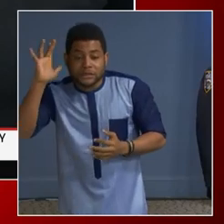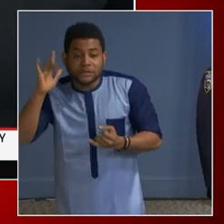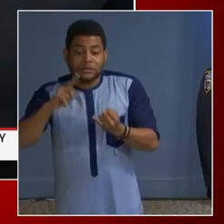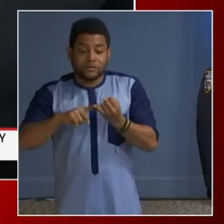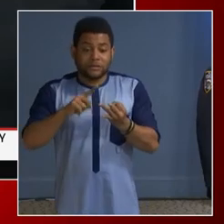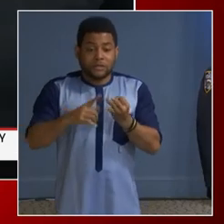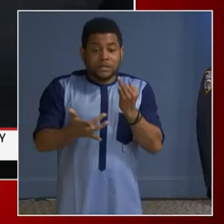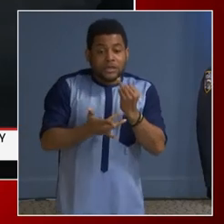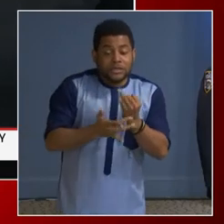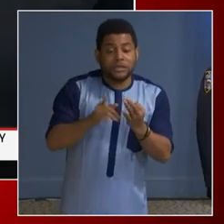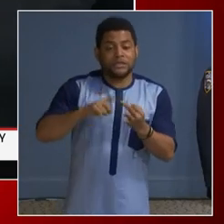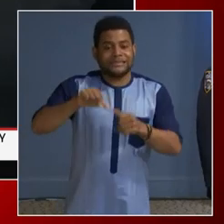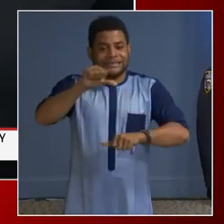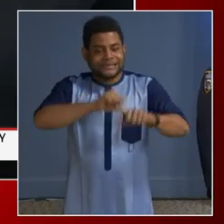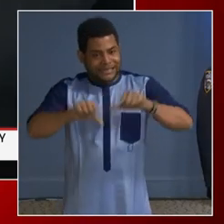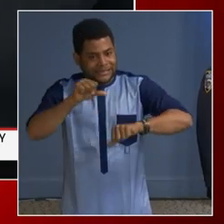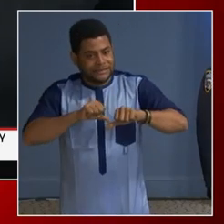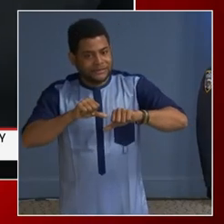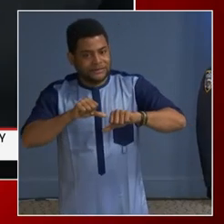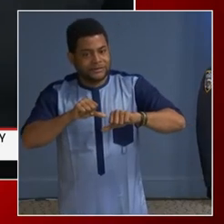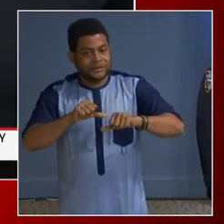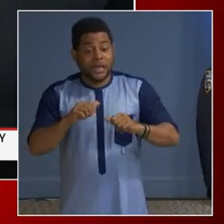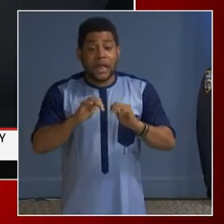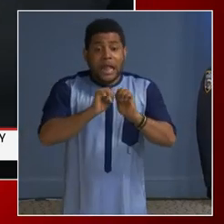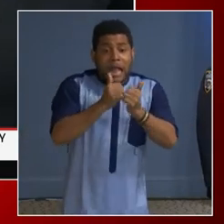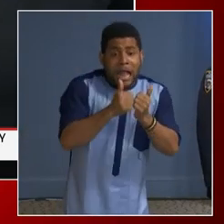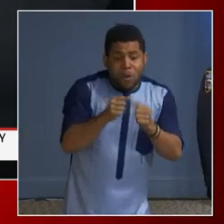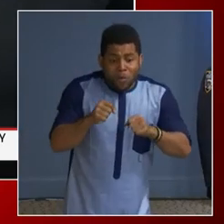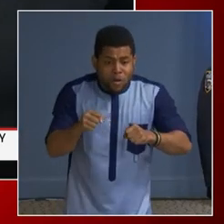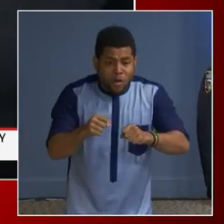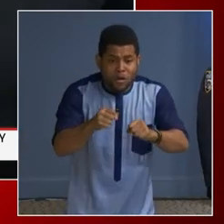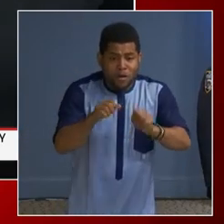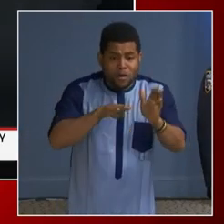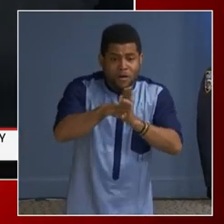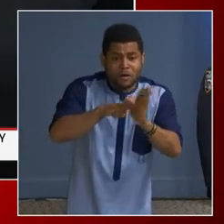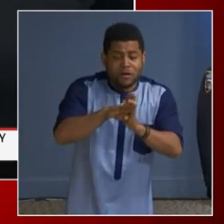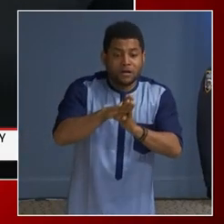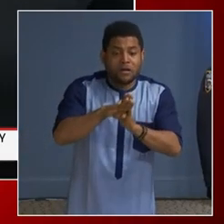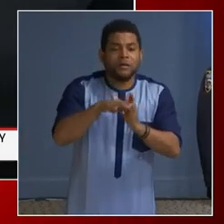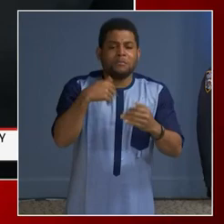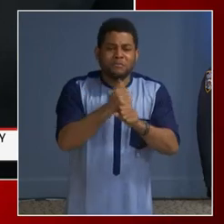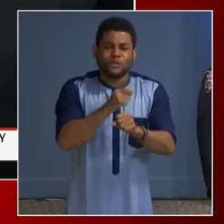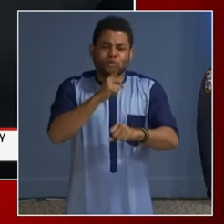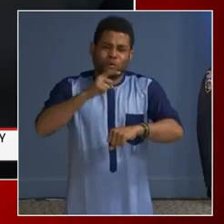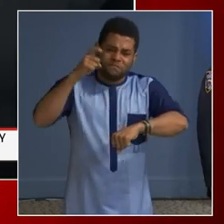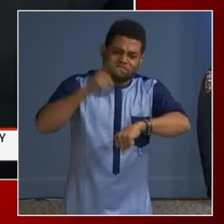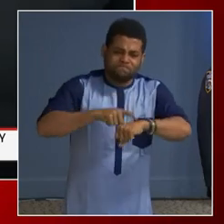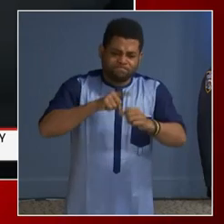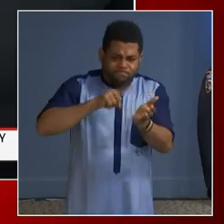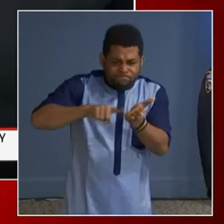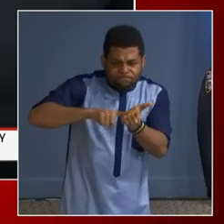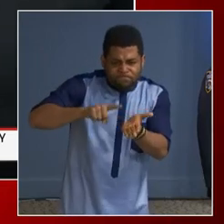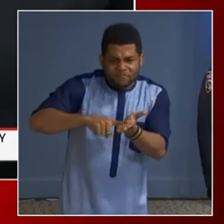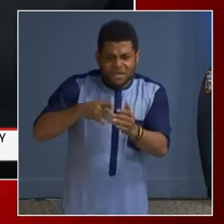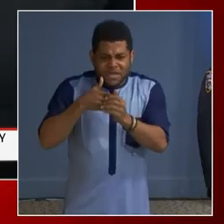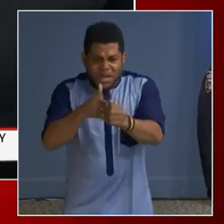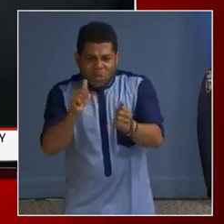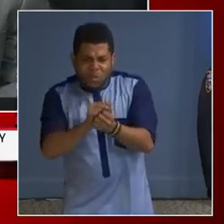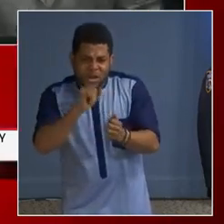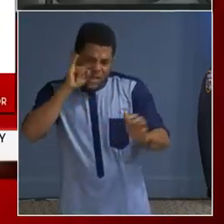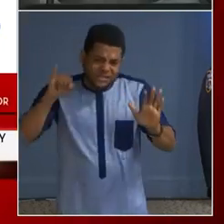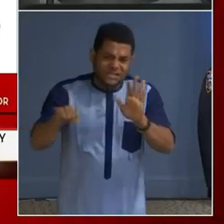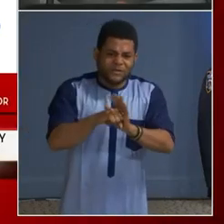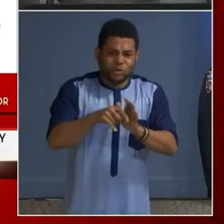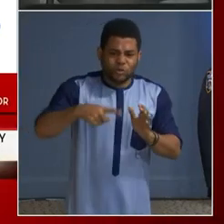science. Through these strategies, ATF develops timely, actionable investigative leads that help identify the trigger pullers